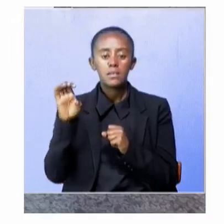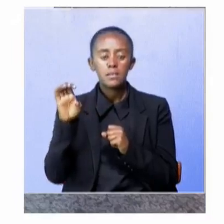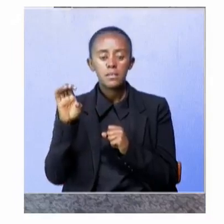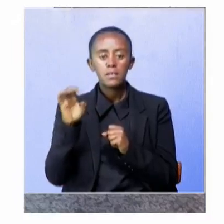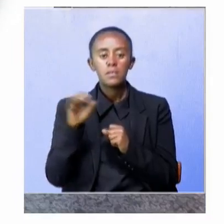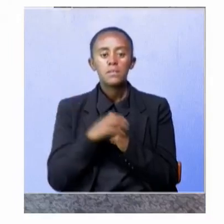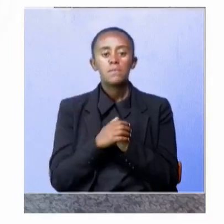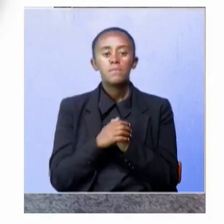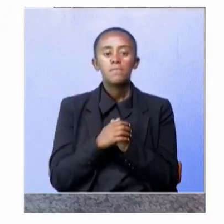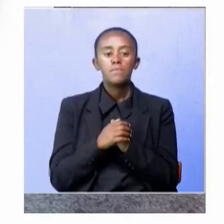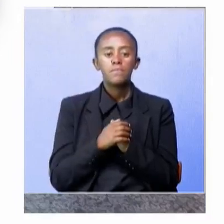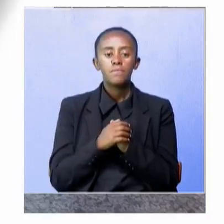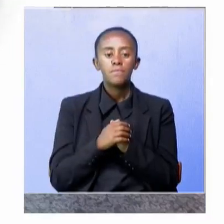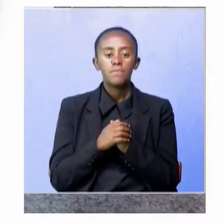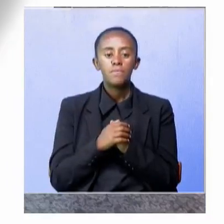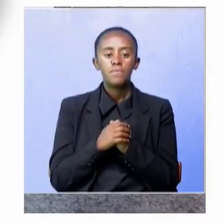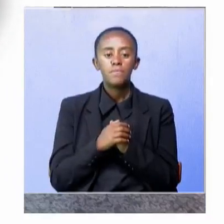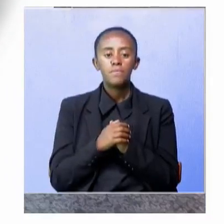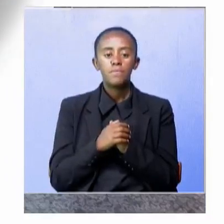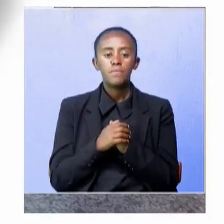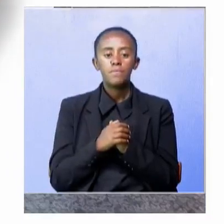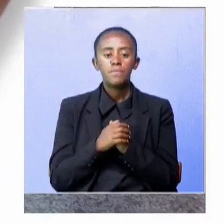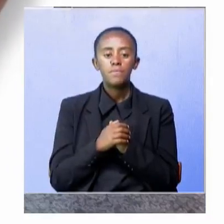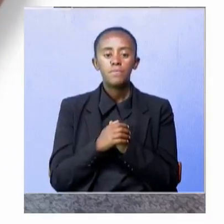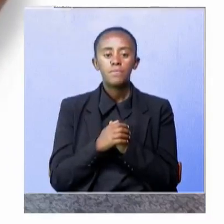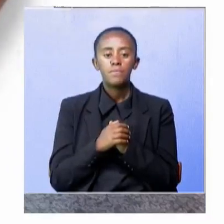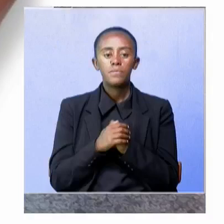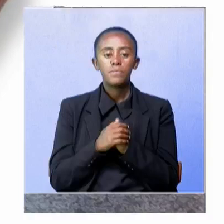We have, what else?